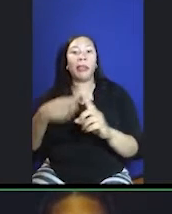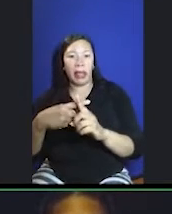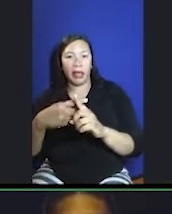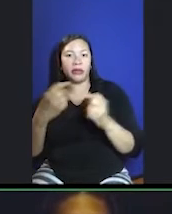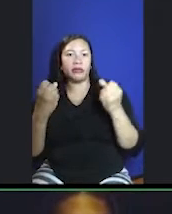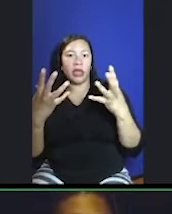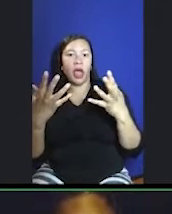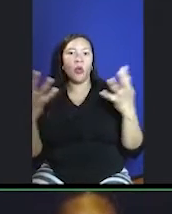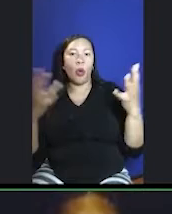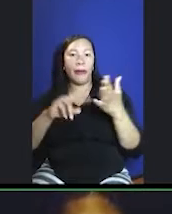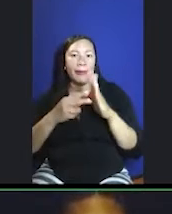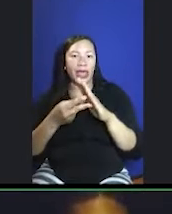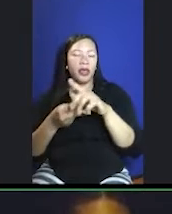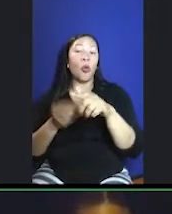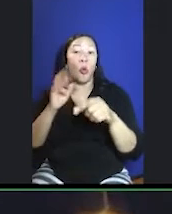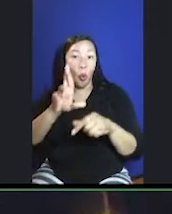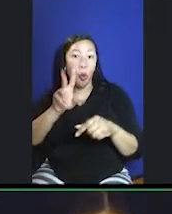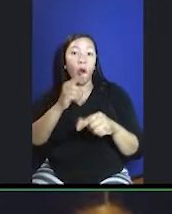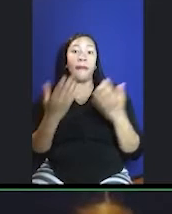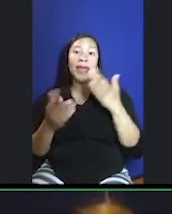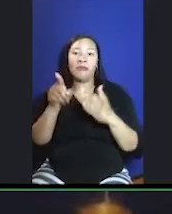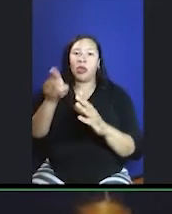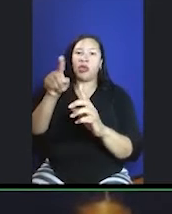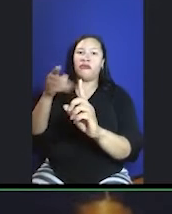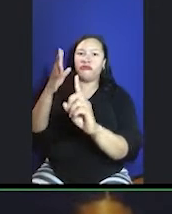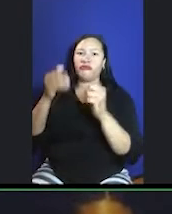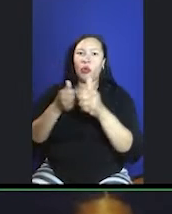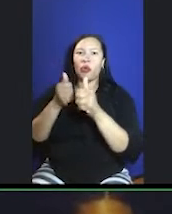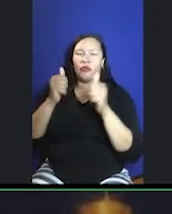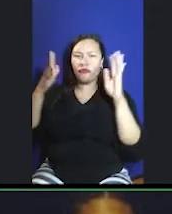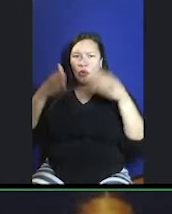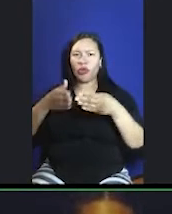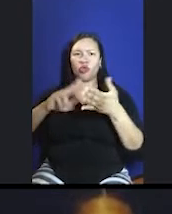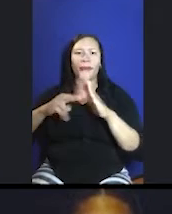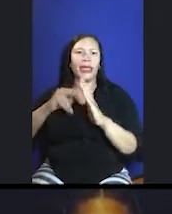go for what does it mean? What does water under the Mhm. bridge mean?